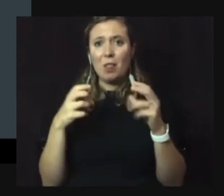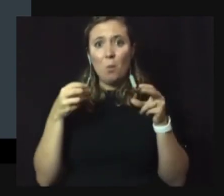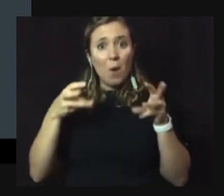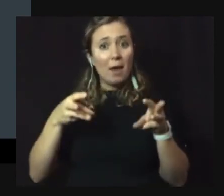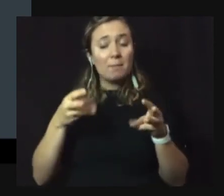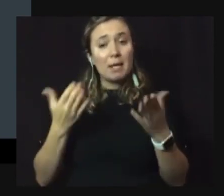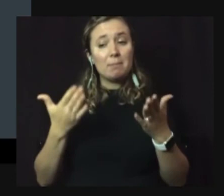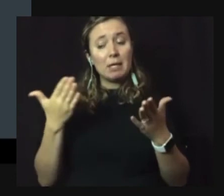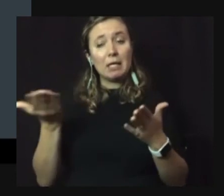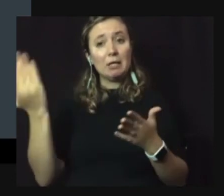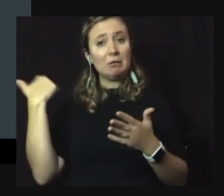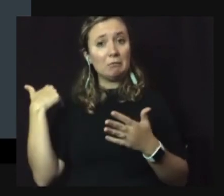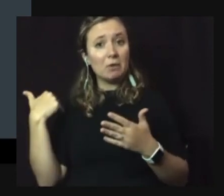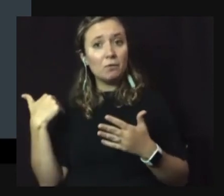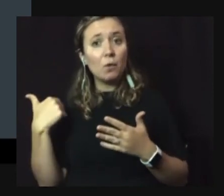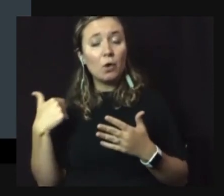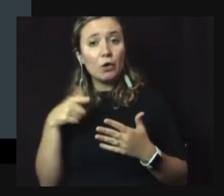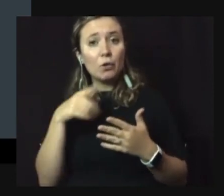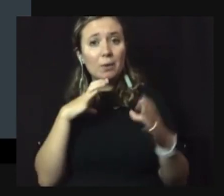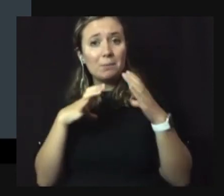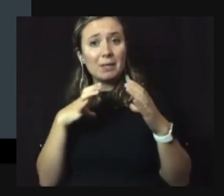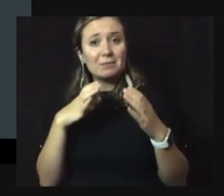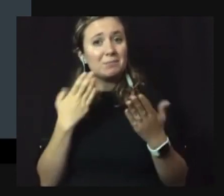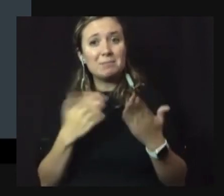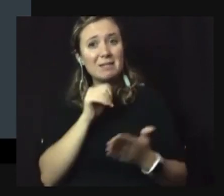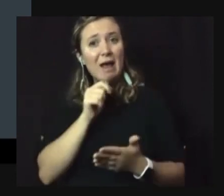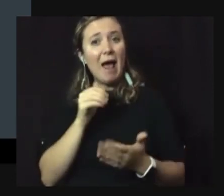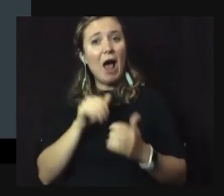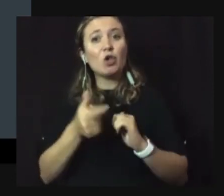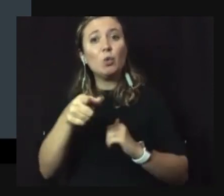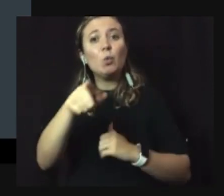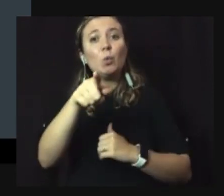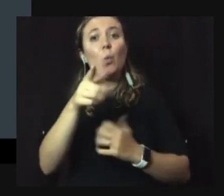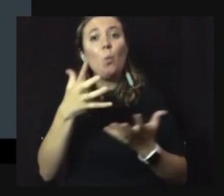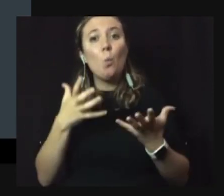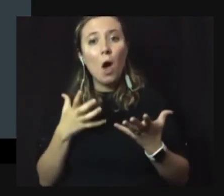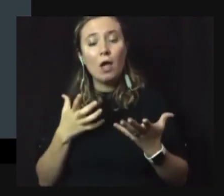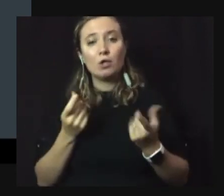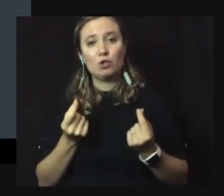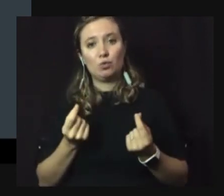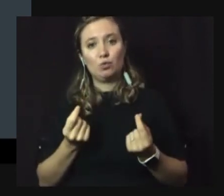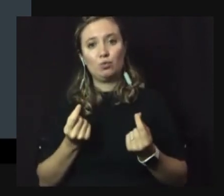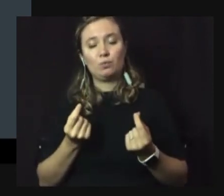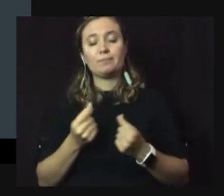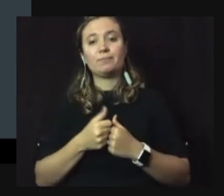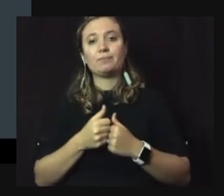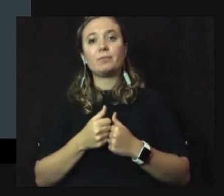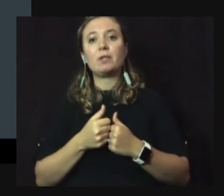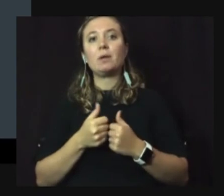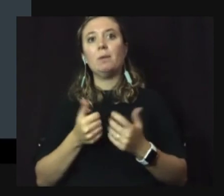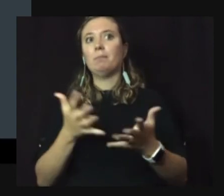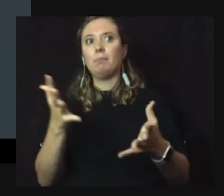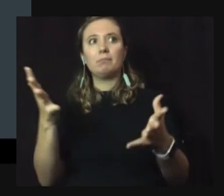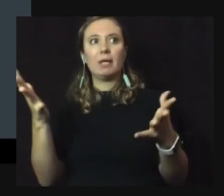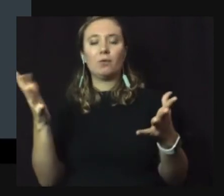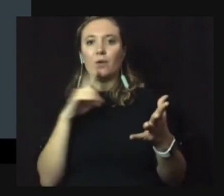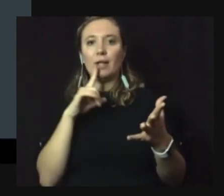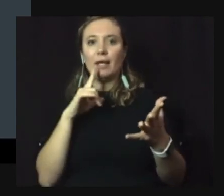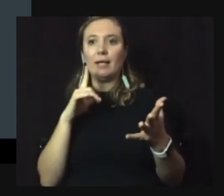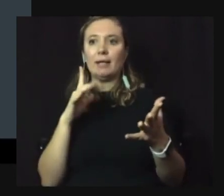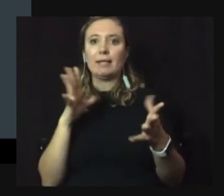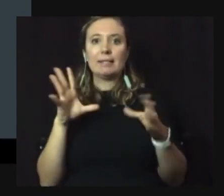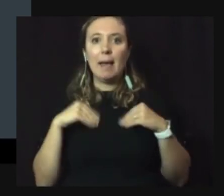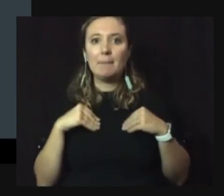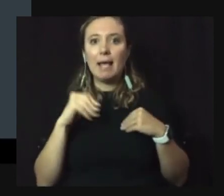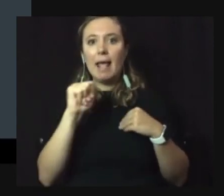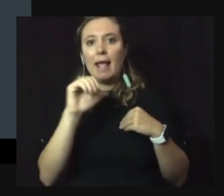communicating are actually not the ways that you want to. So embracing AAC, embracing different ways of